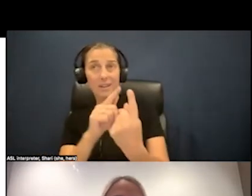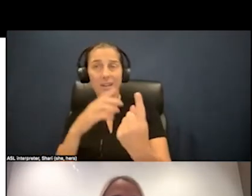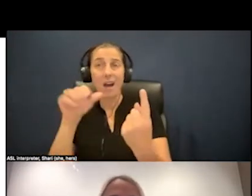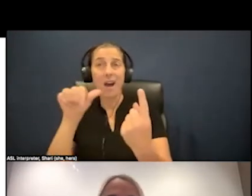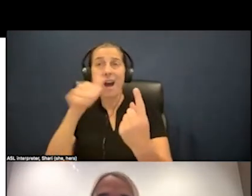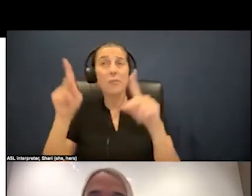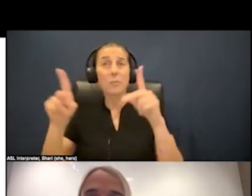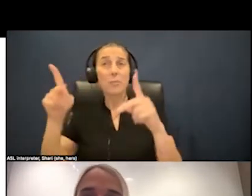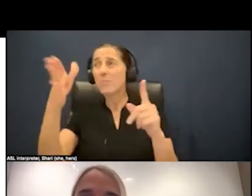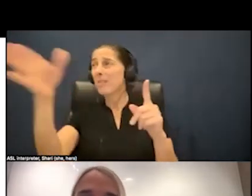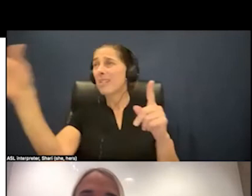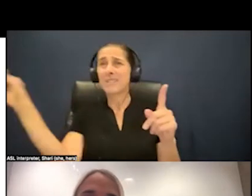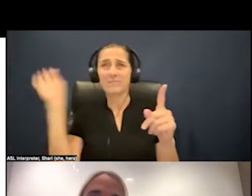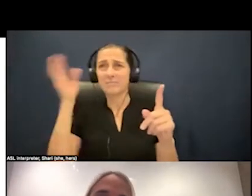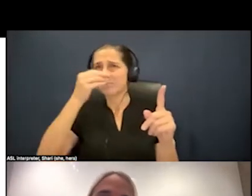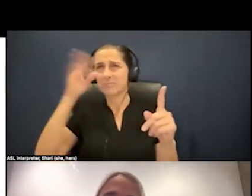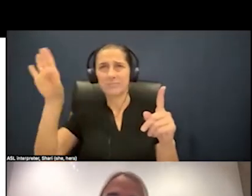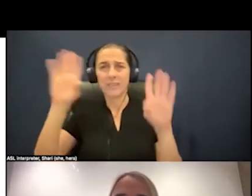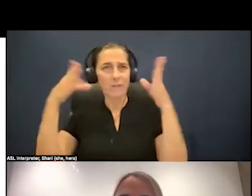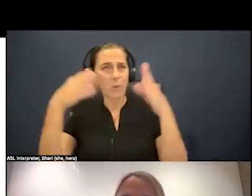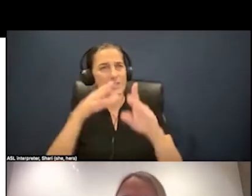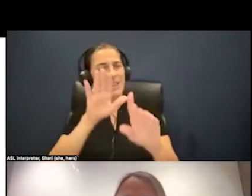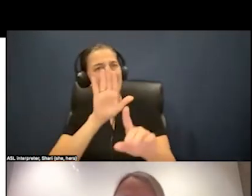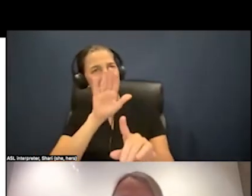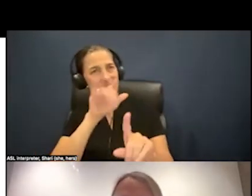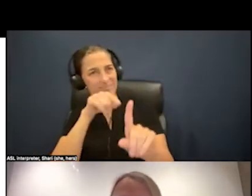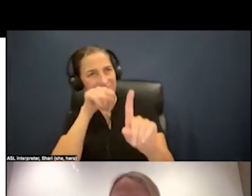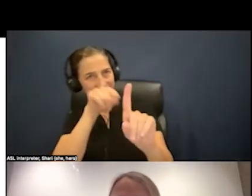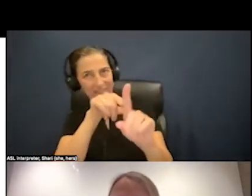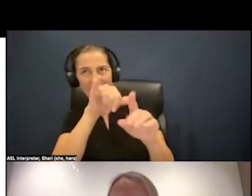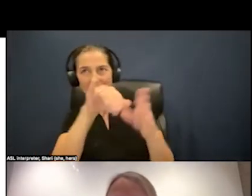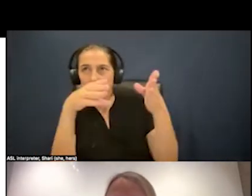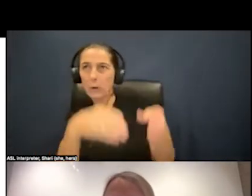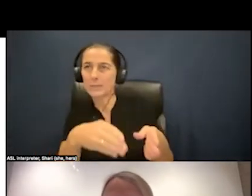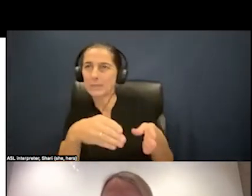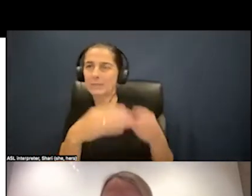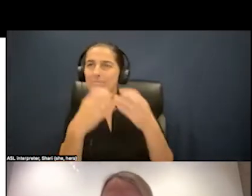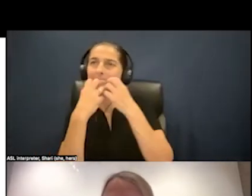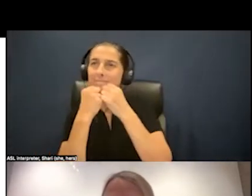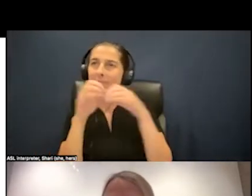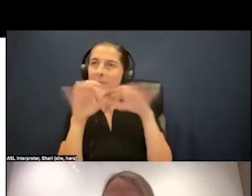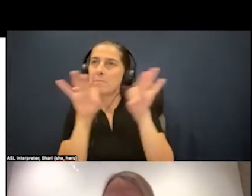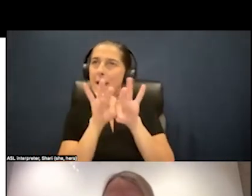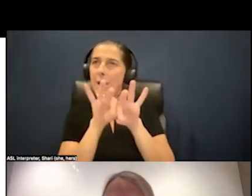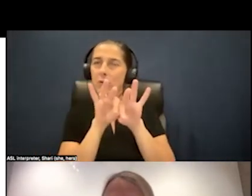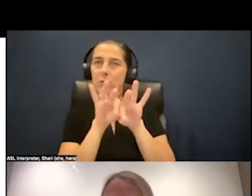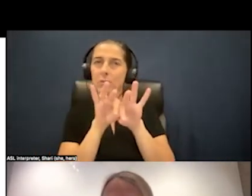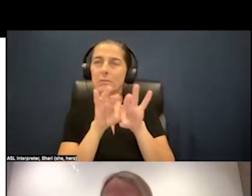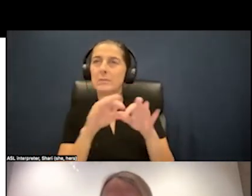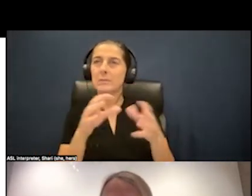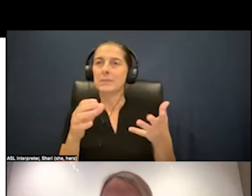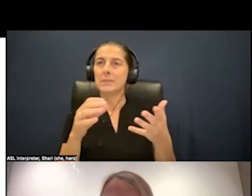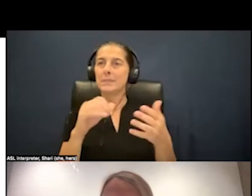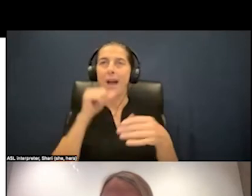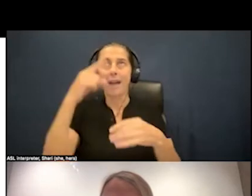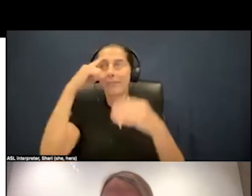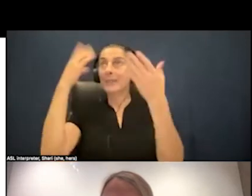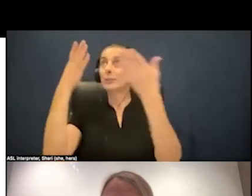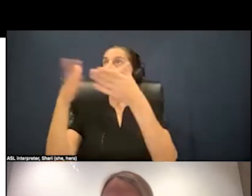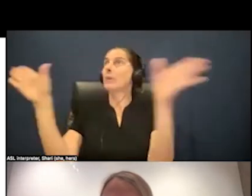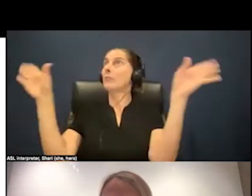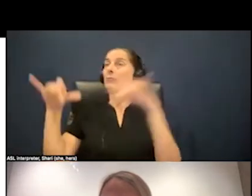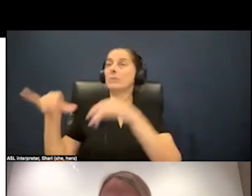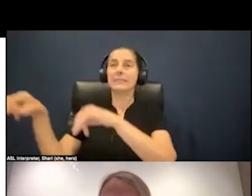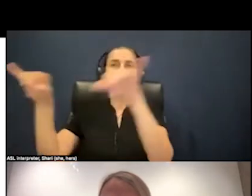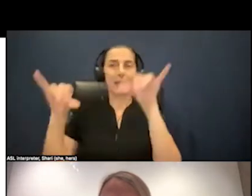focusing on the individual person is what matters. And that's what I would want you to be able to expect out of a clinician who you are seeing or out of a